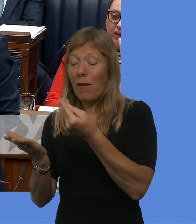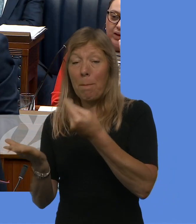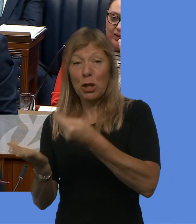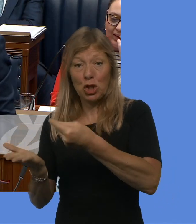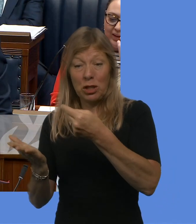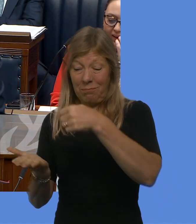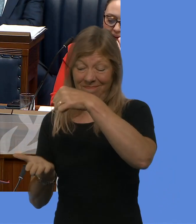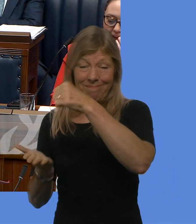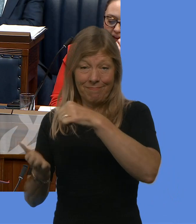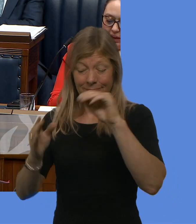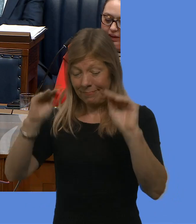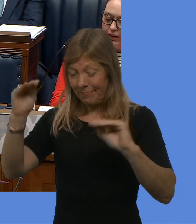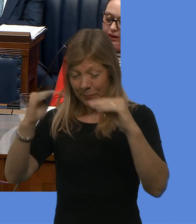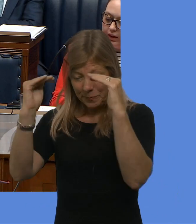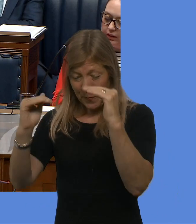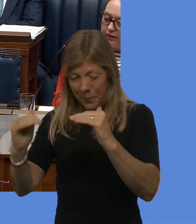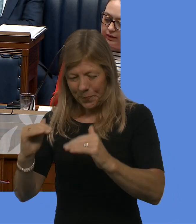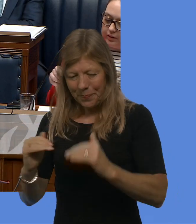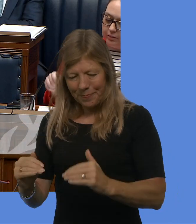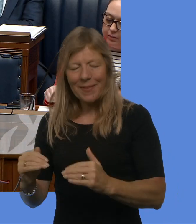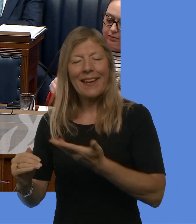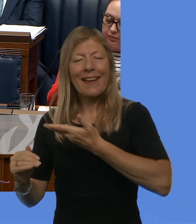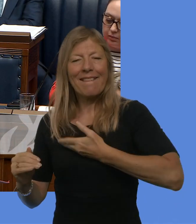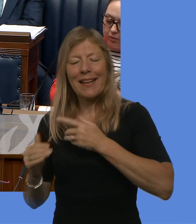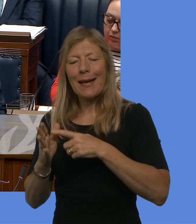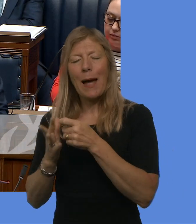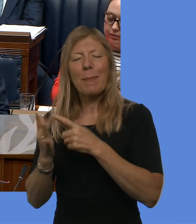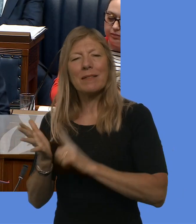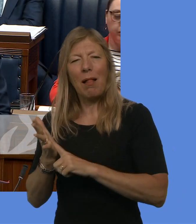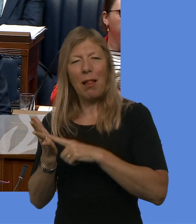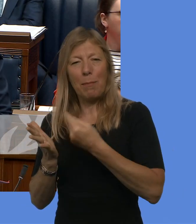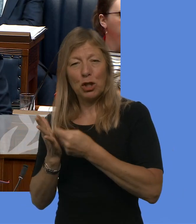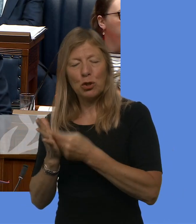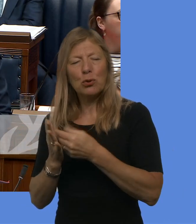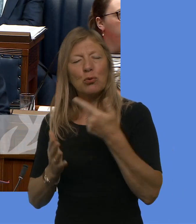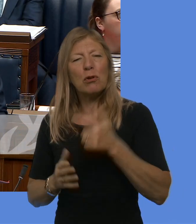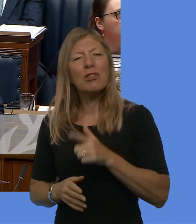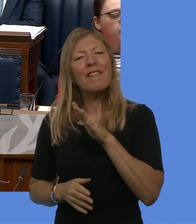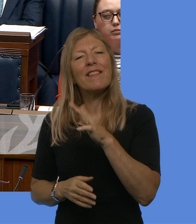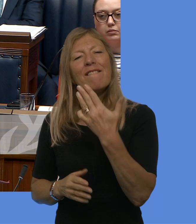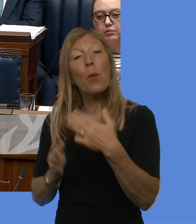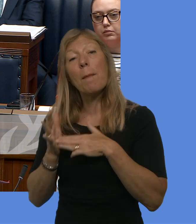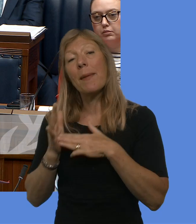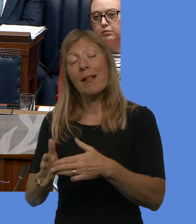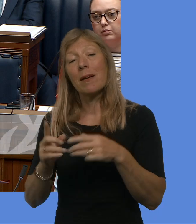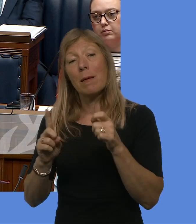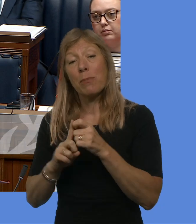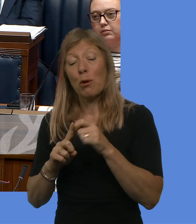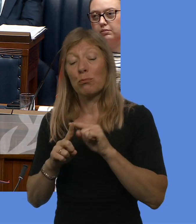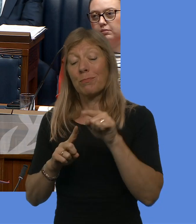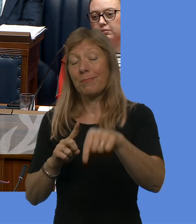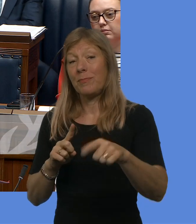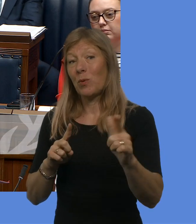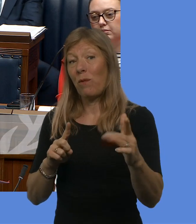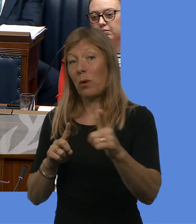capital budget of £254 million for the 2024-25 year, which is an increase of over